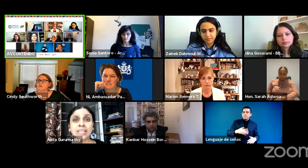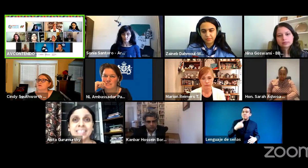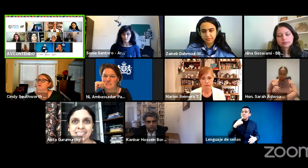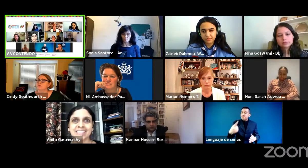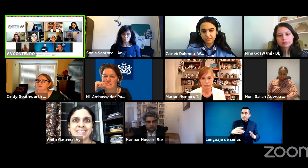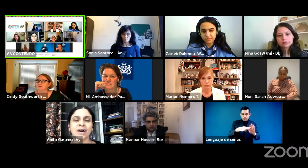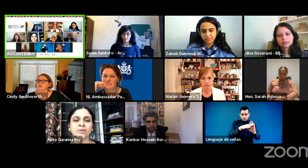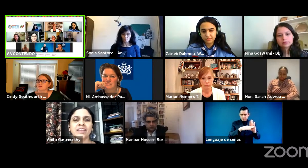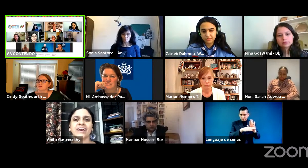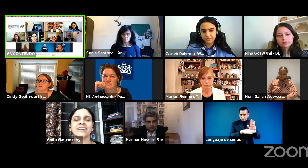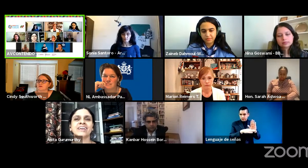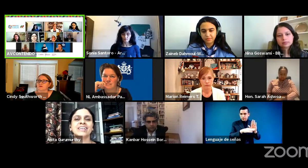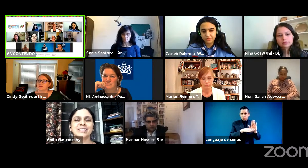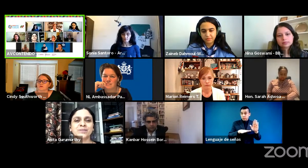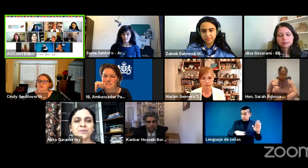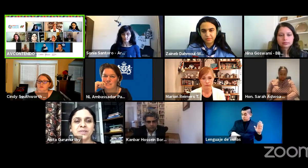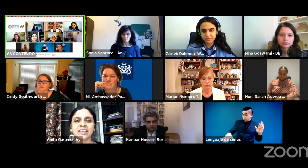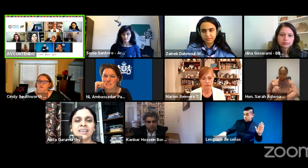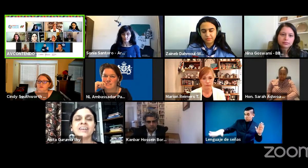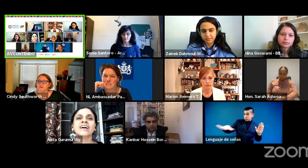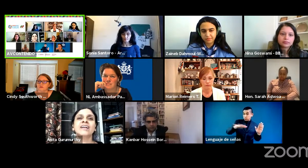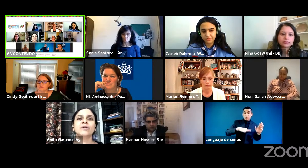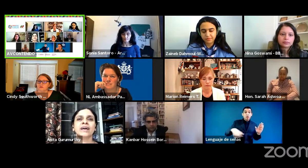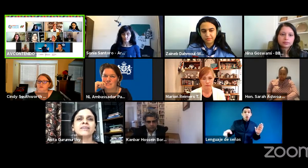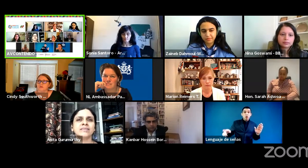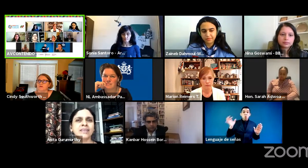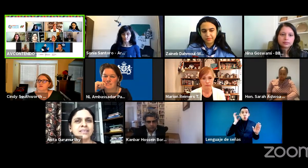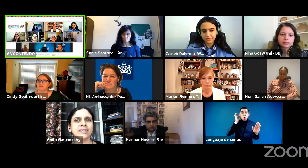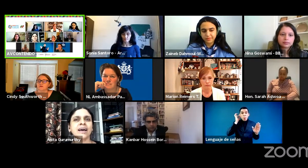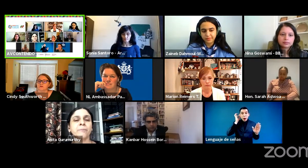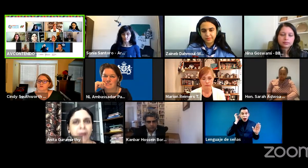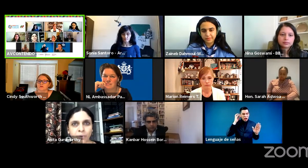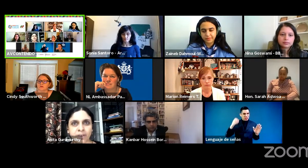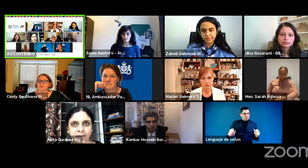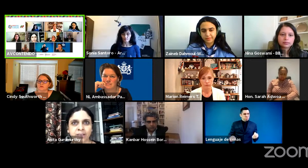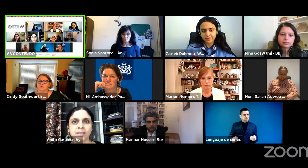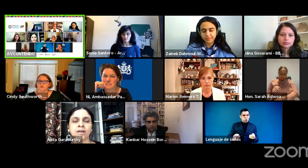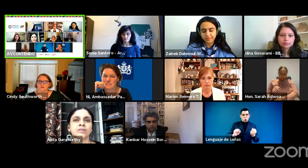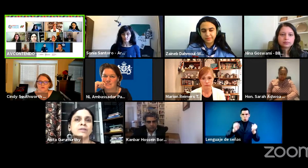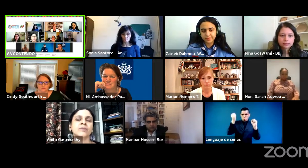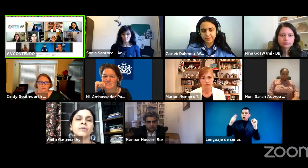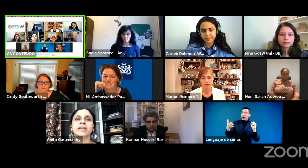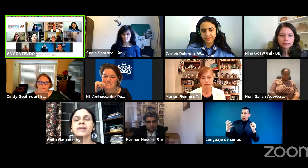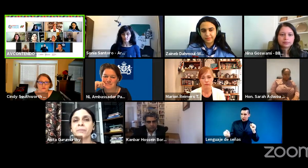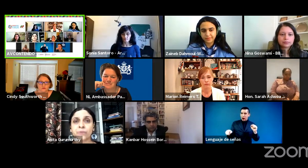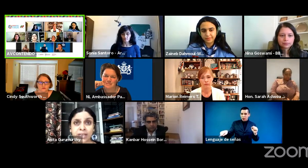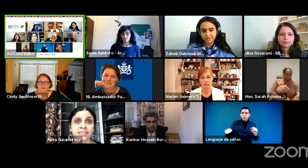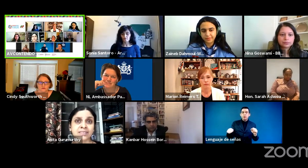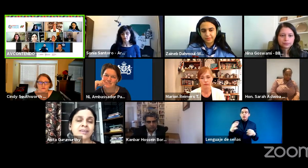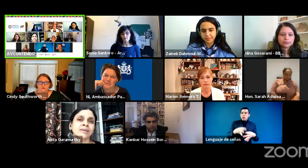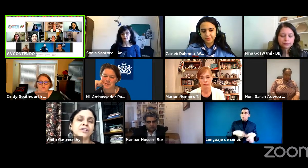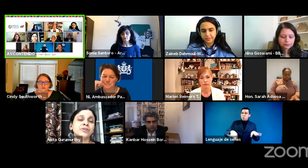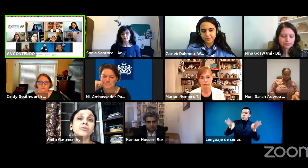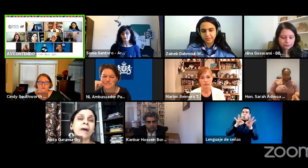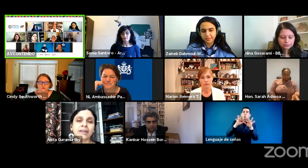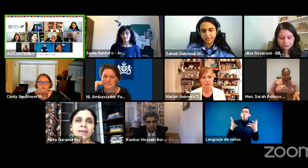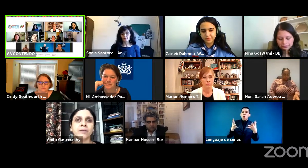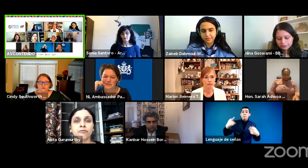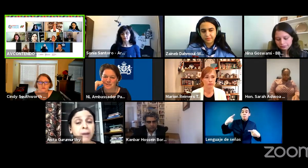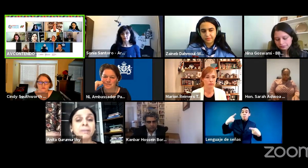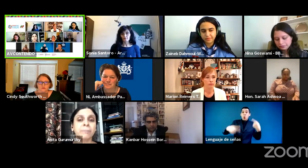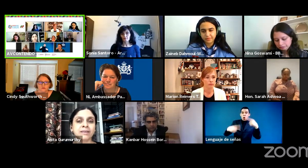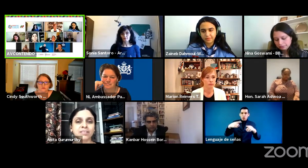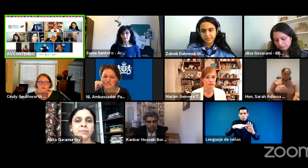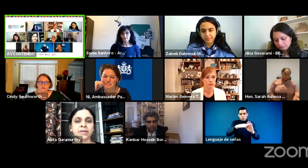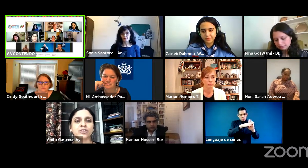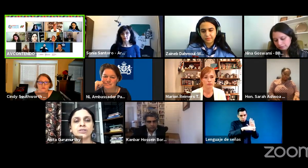the policies out there is to really look at things that are empowering so that women can embrace a new paradigm